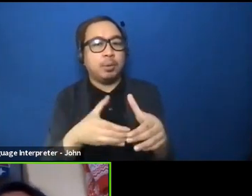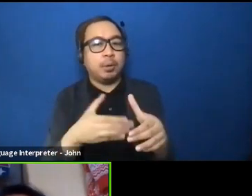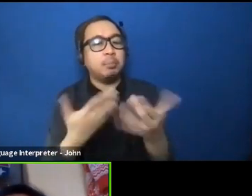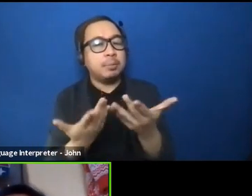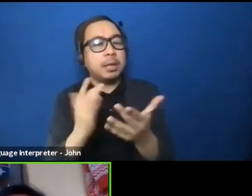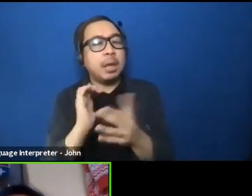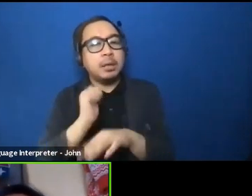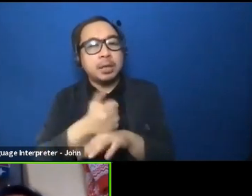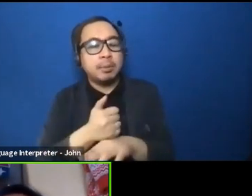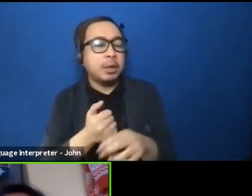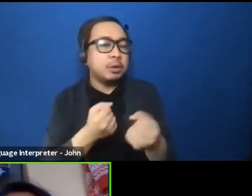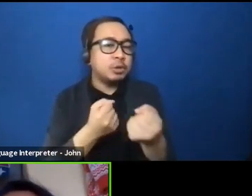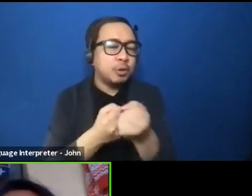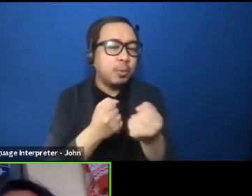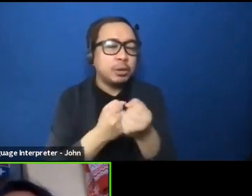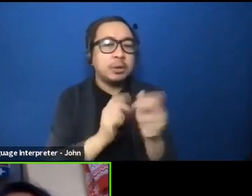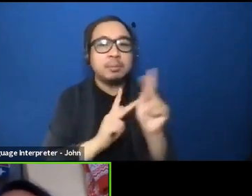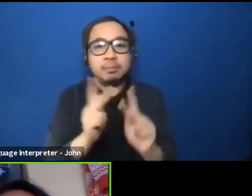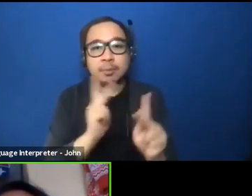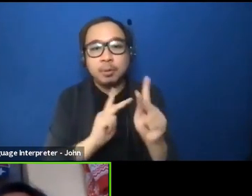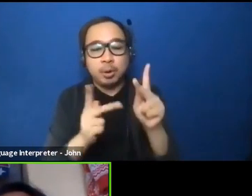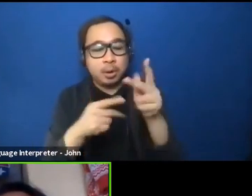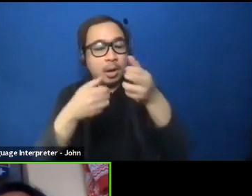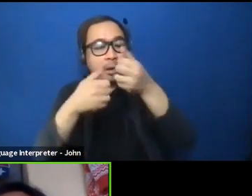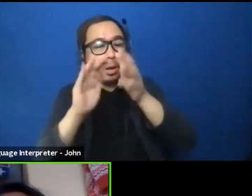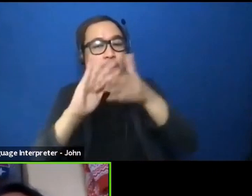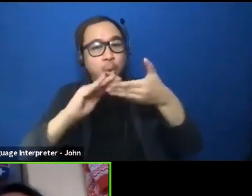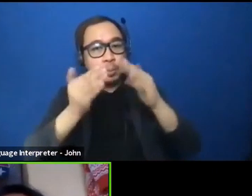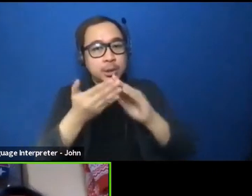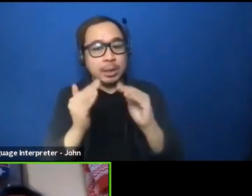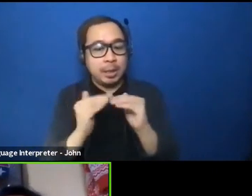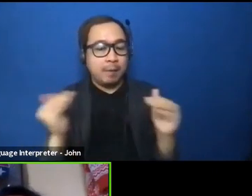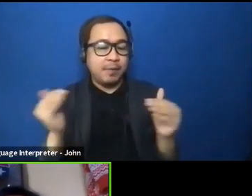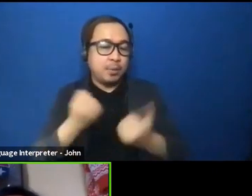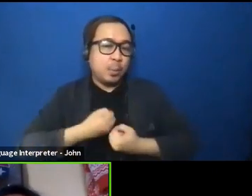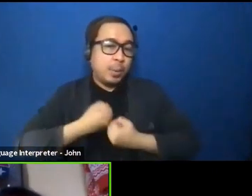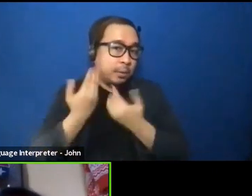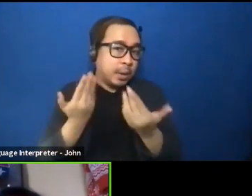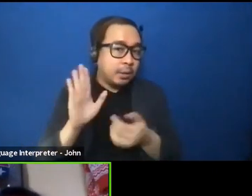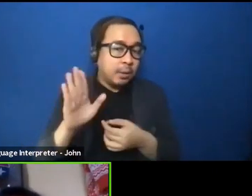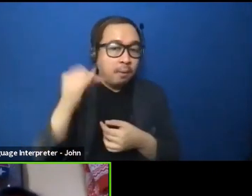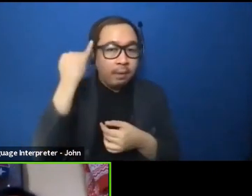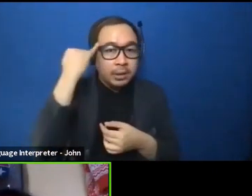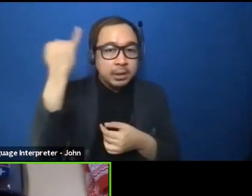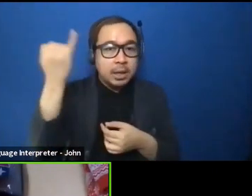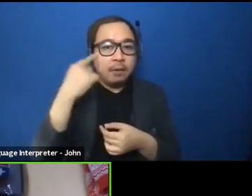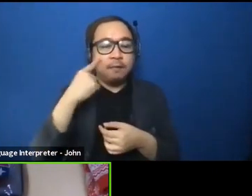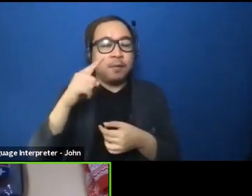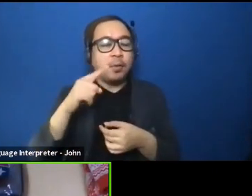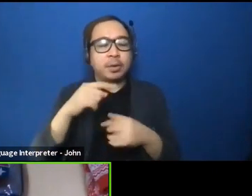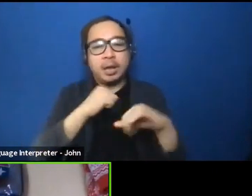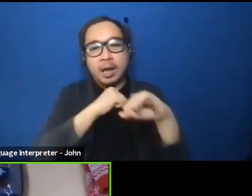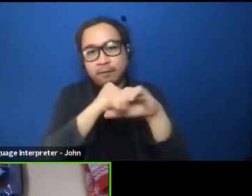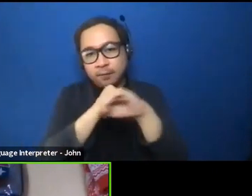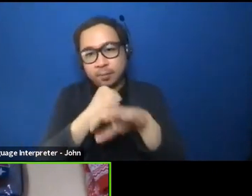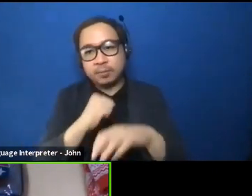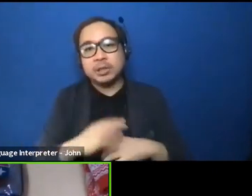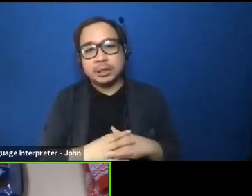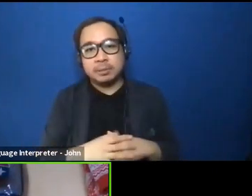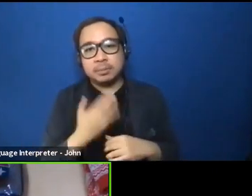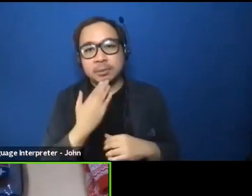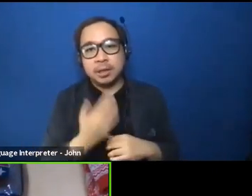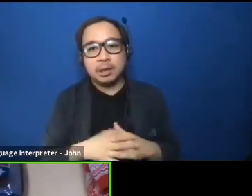and support people who are at the grassroots level raising their voice for this, for the movement. Thank you very much.